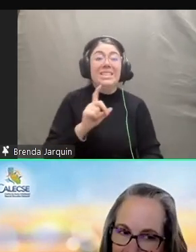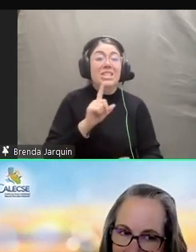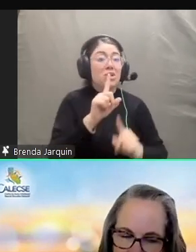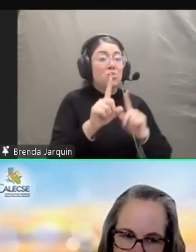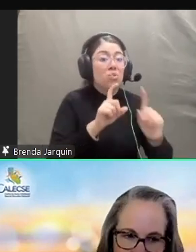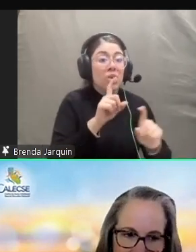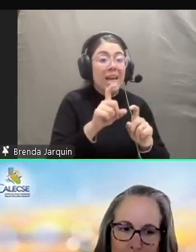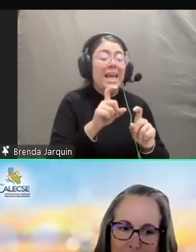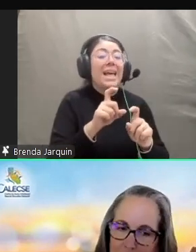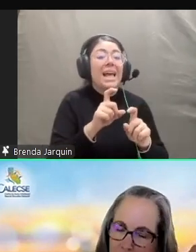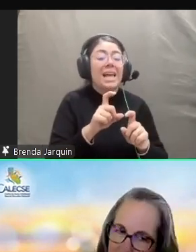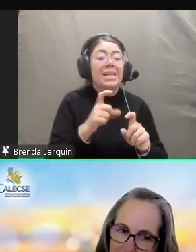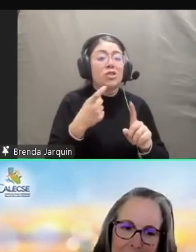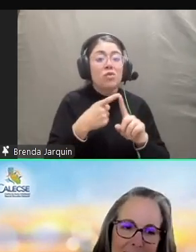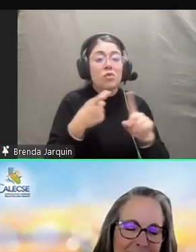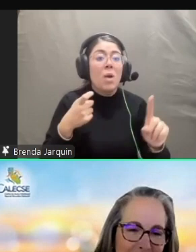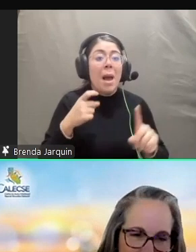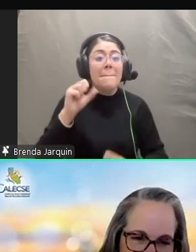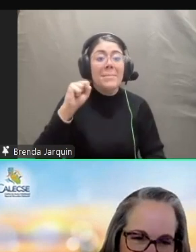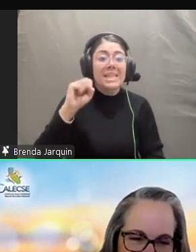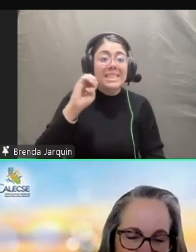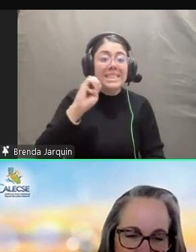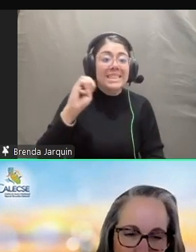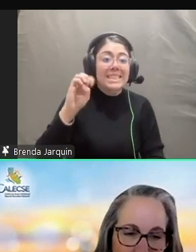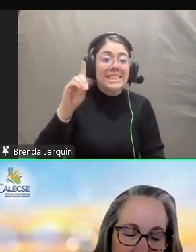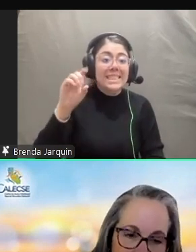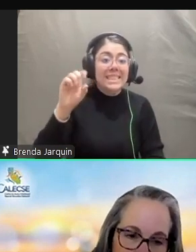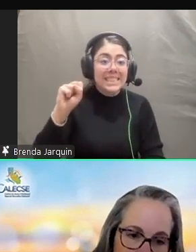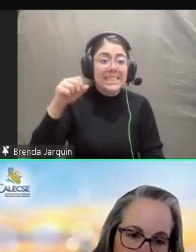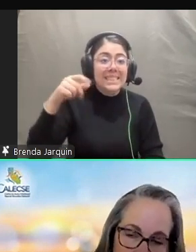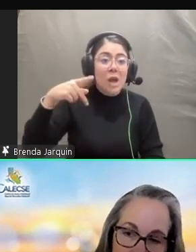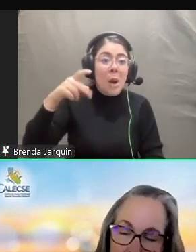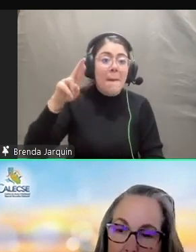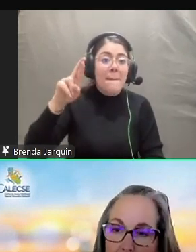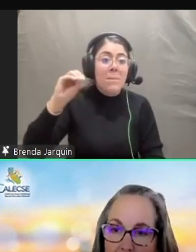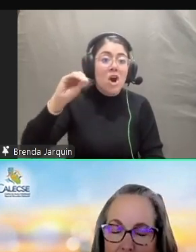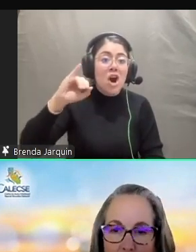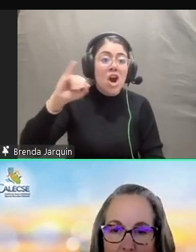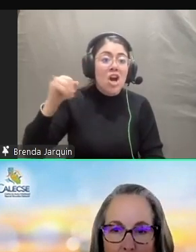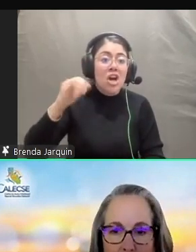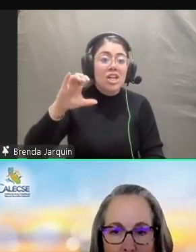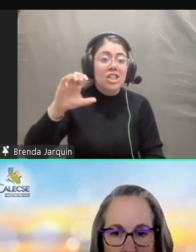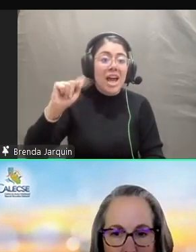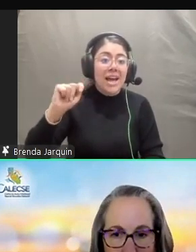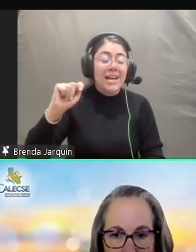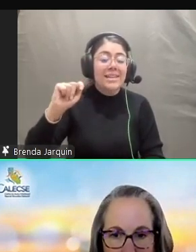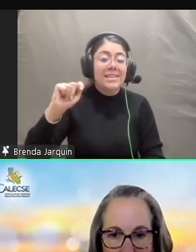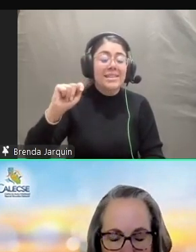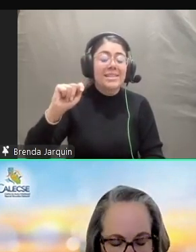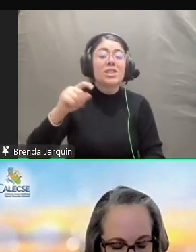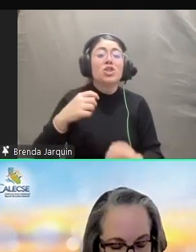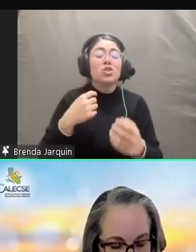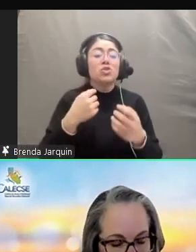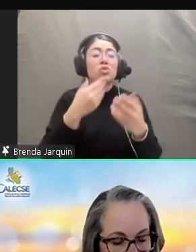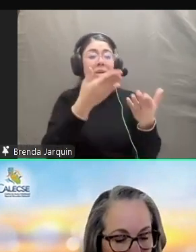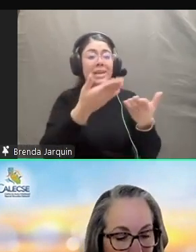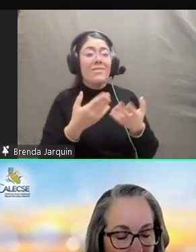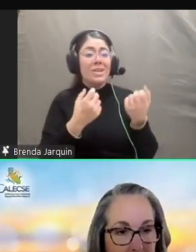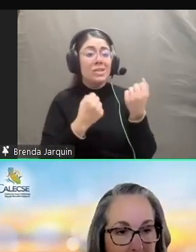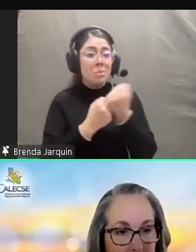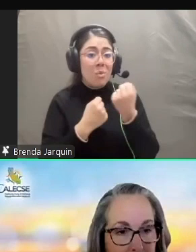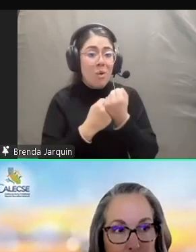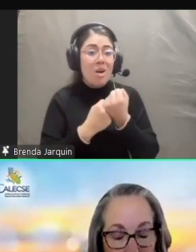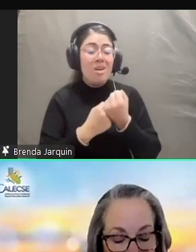like CalECSE today. This was funded many years back to provide technical assistance. And so what I want to reflect on